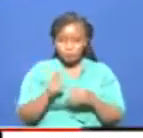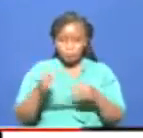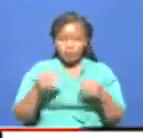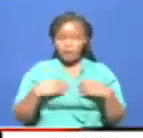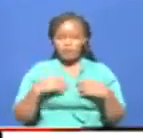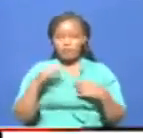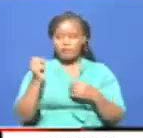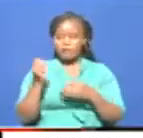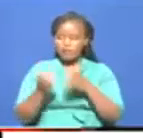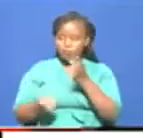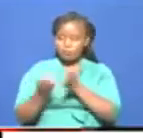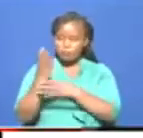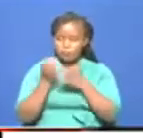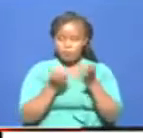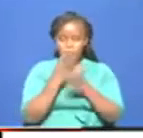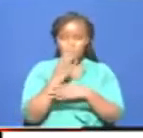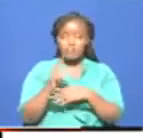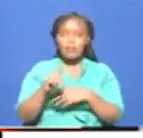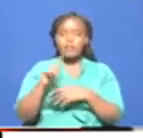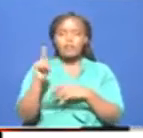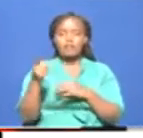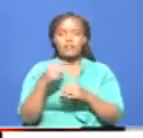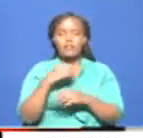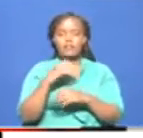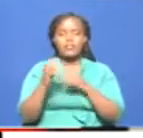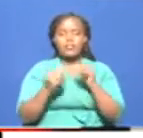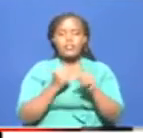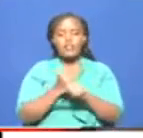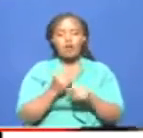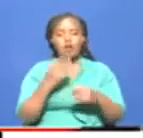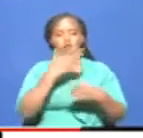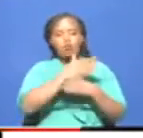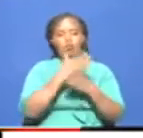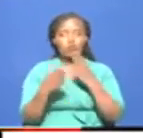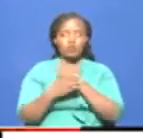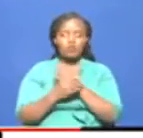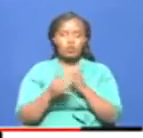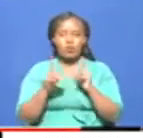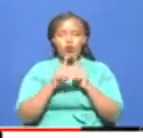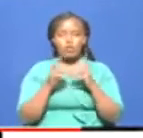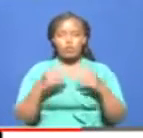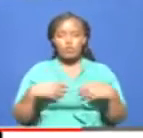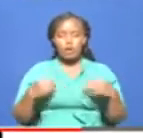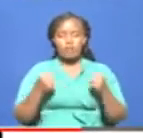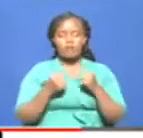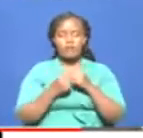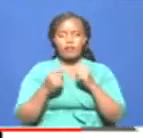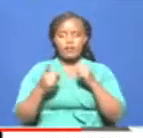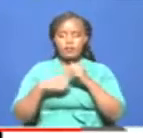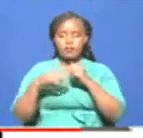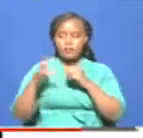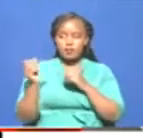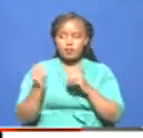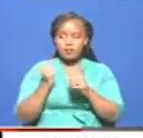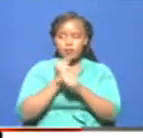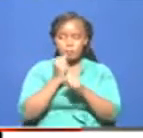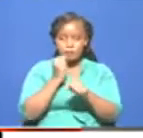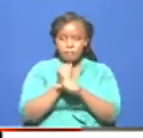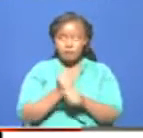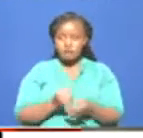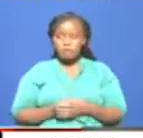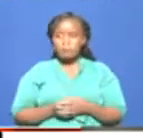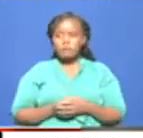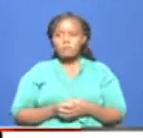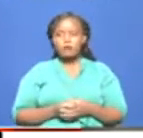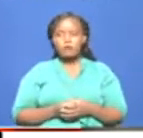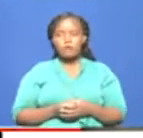launches within the first year of construction that would rise to 60 launches by the 10th year of operation. At the commercial viability of that